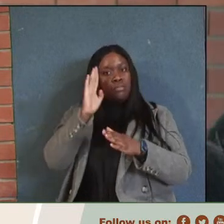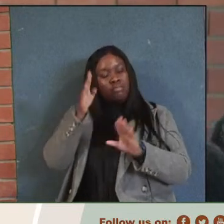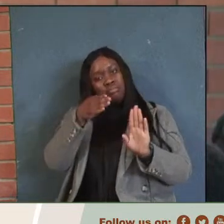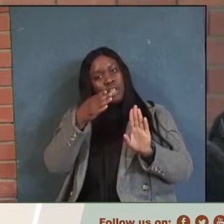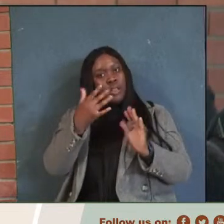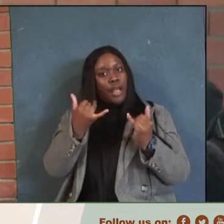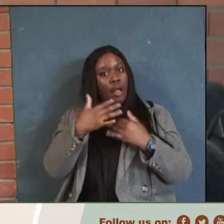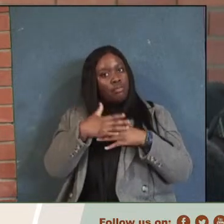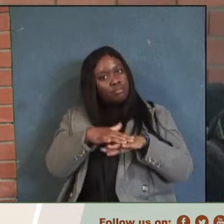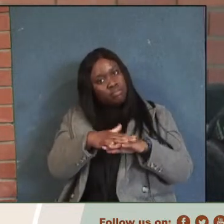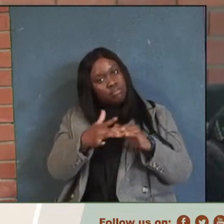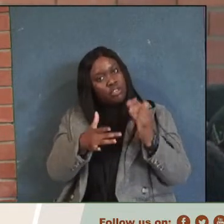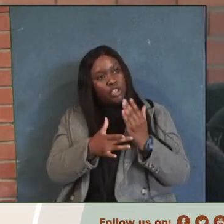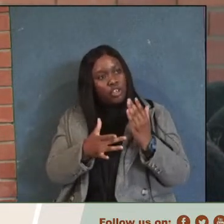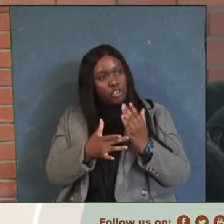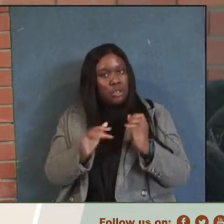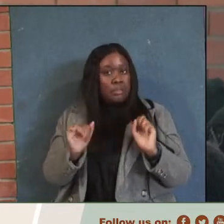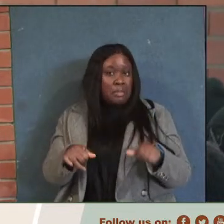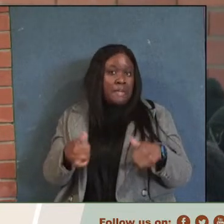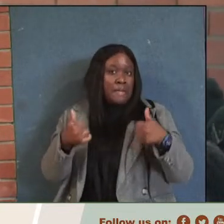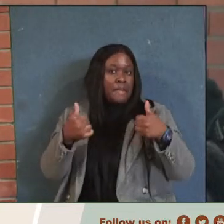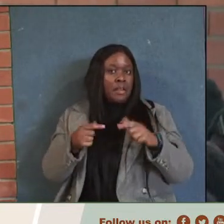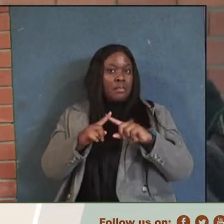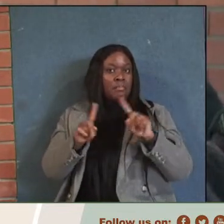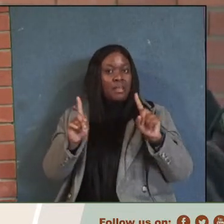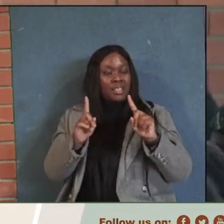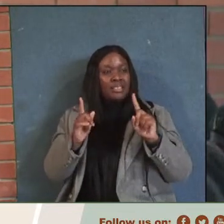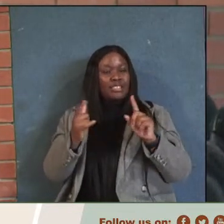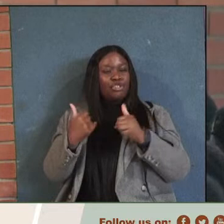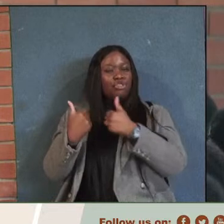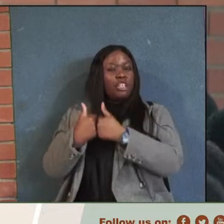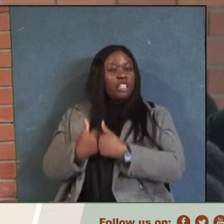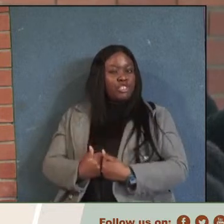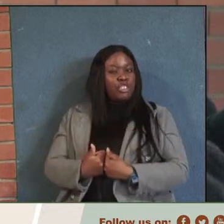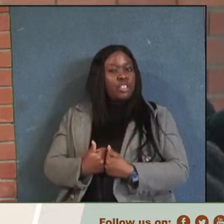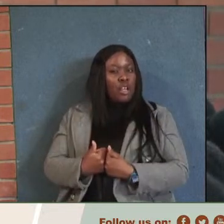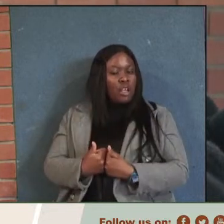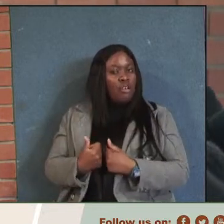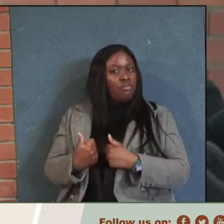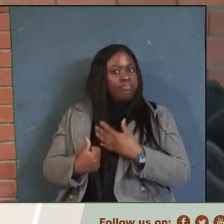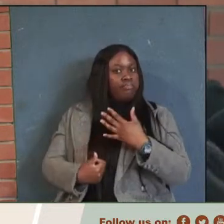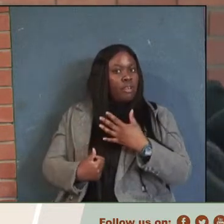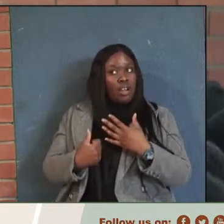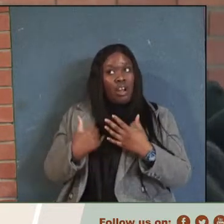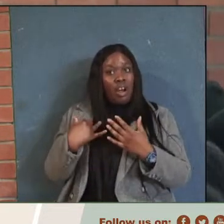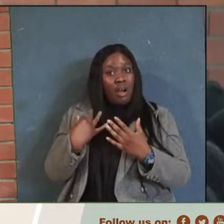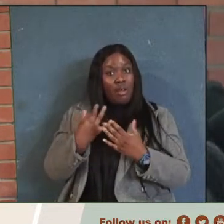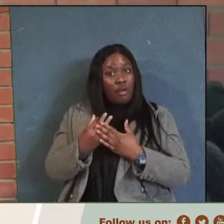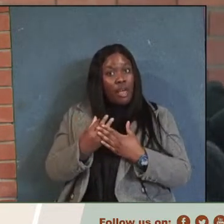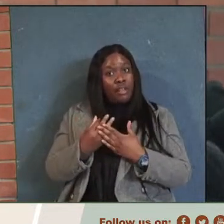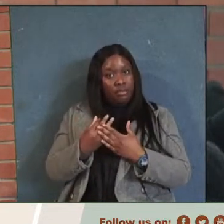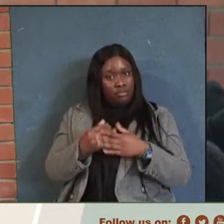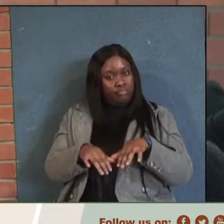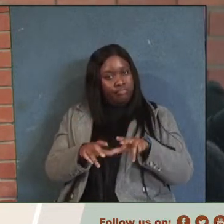technology. But there are many challenges referenced when uploading documents online.